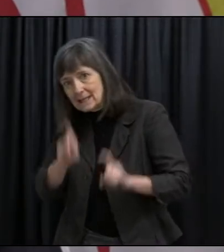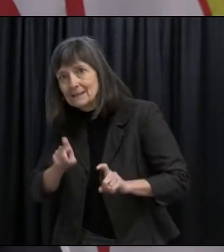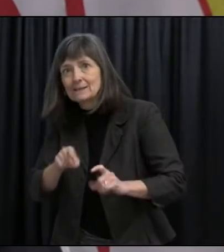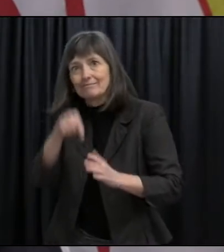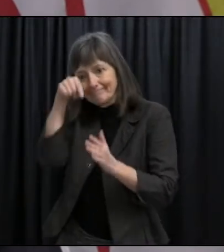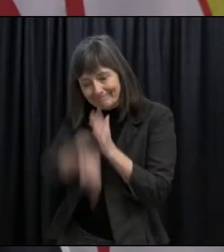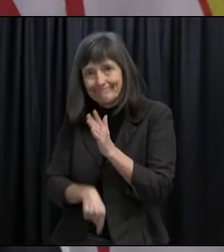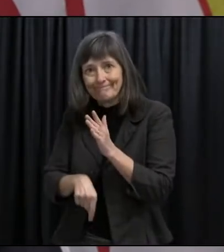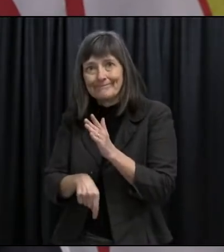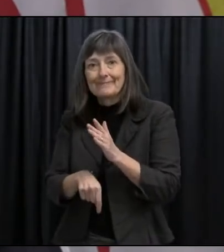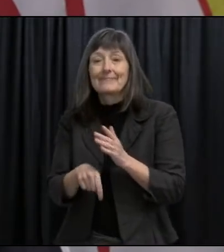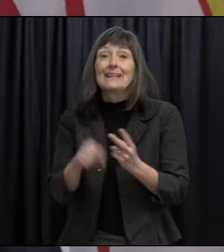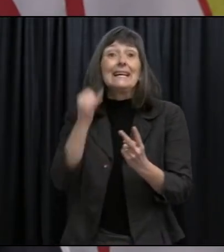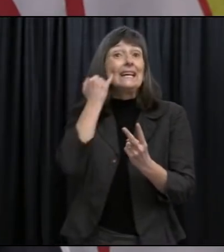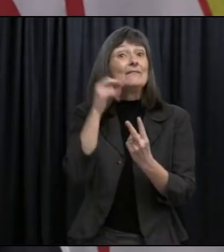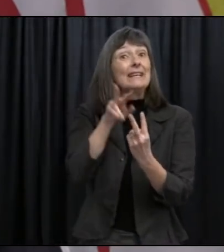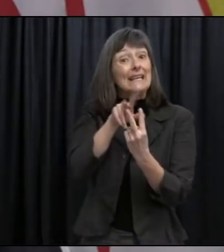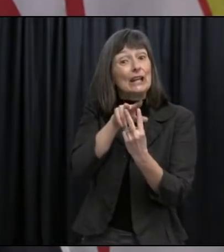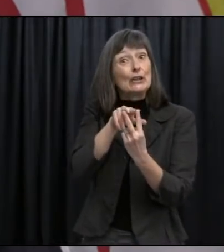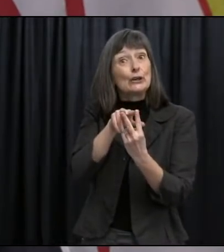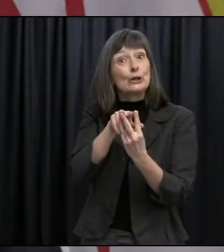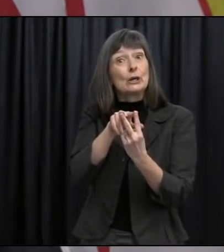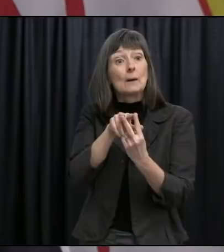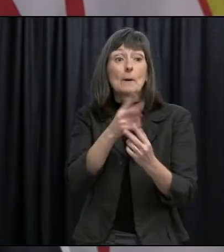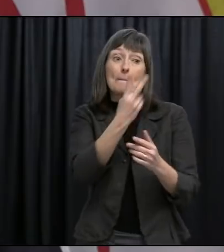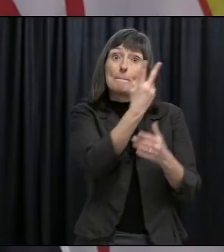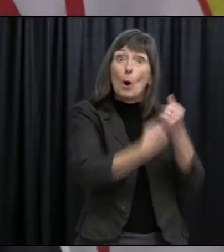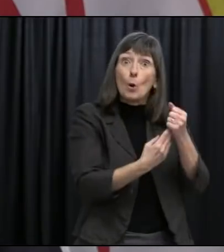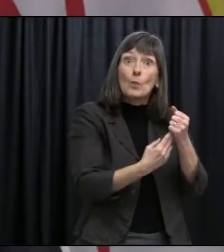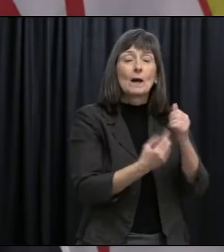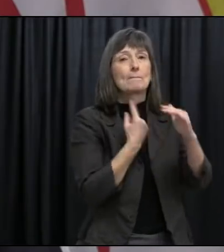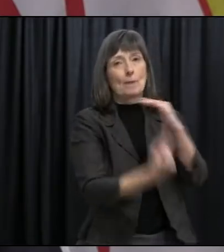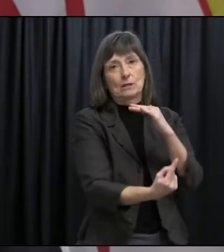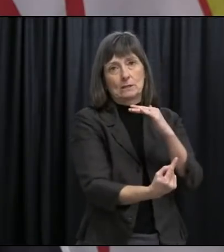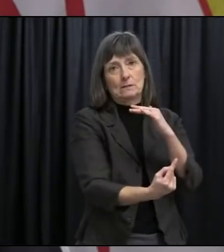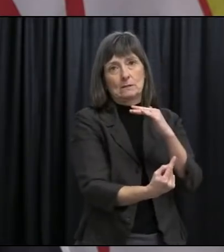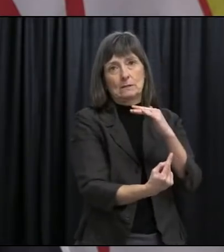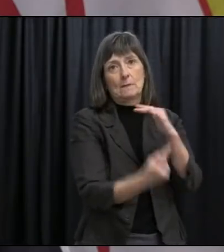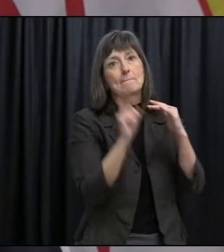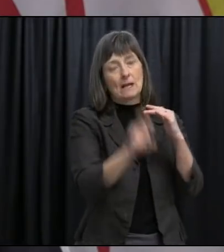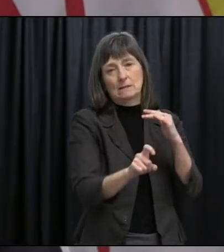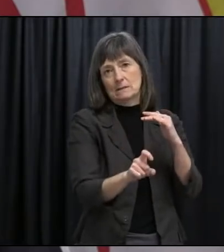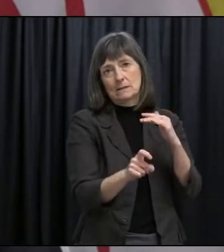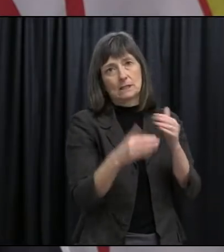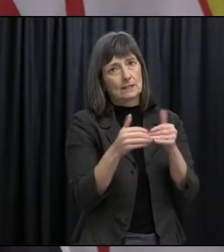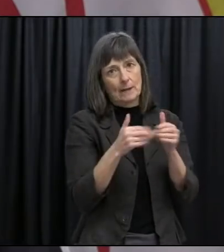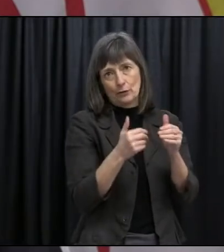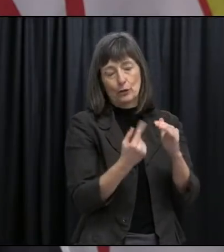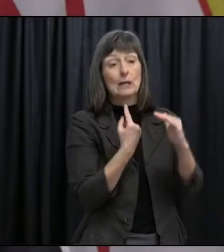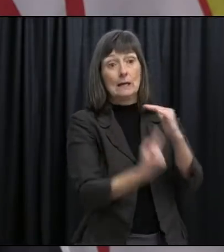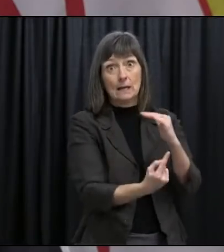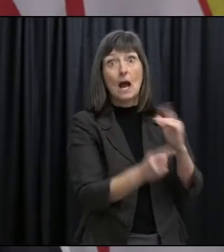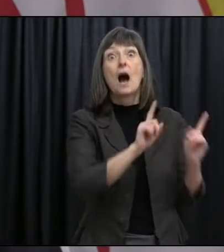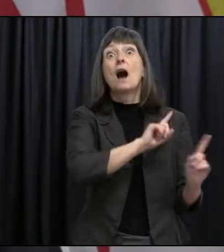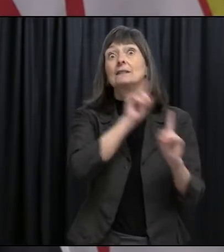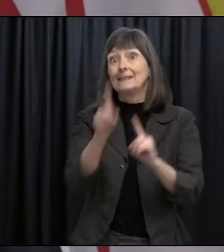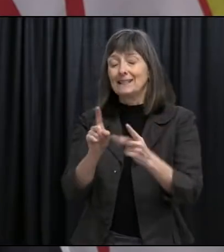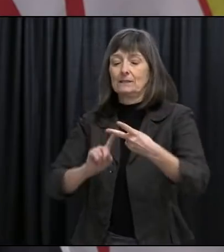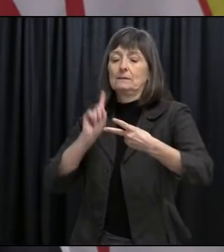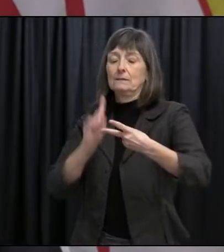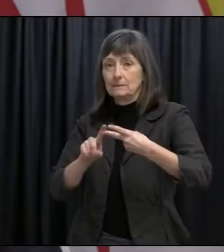try to break those chains of transmission as quickly as we can. Otherwise, all of them would be going to the lab